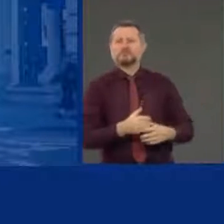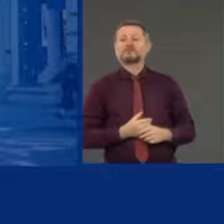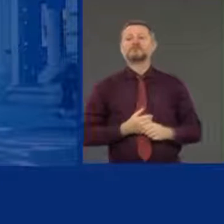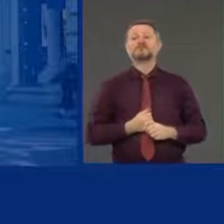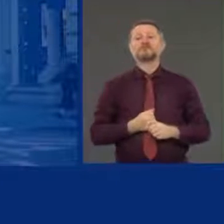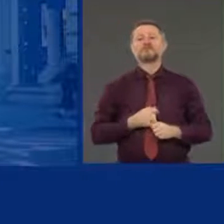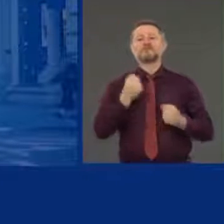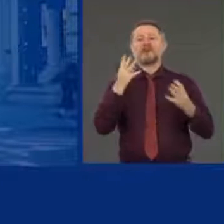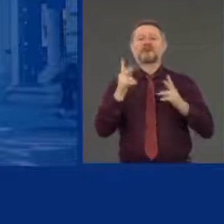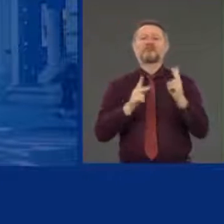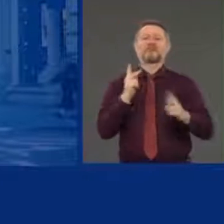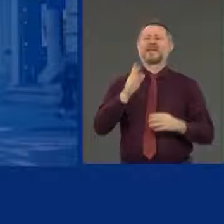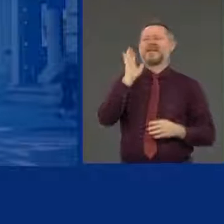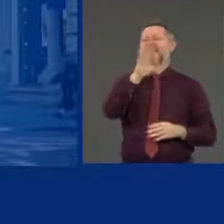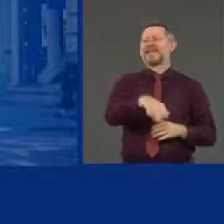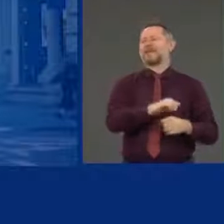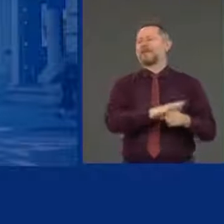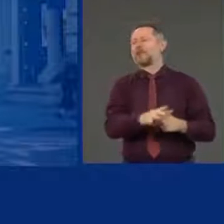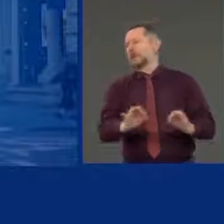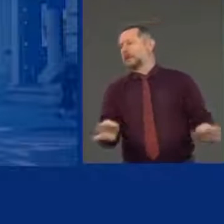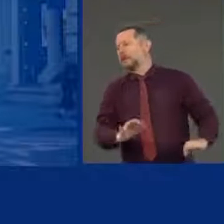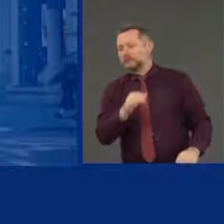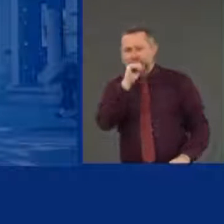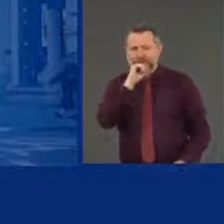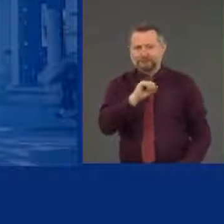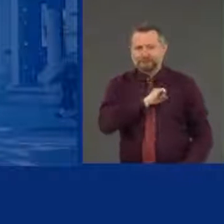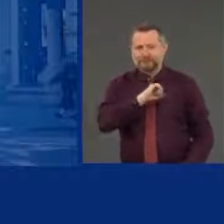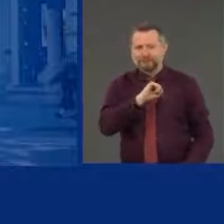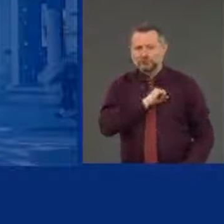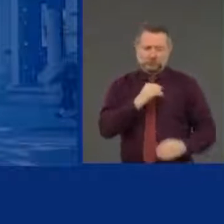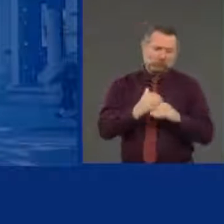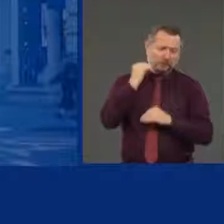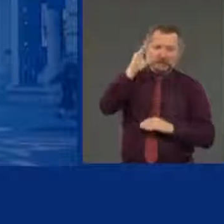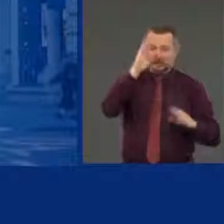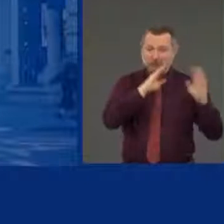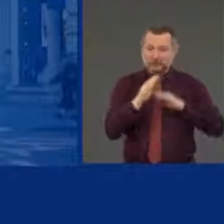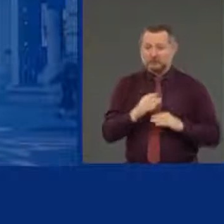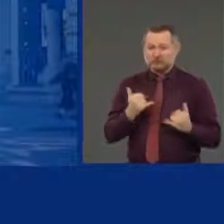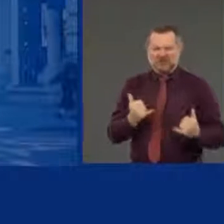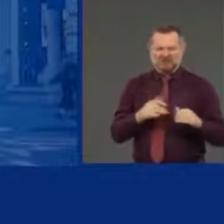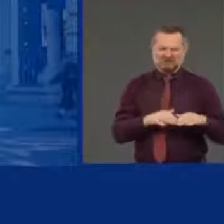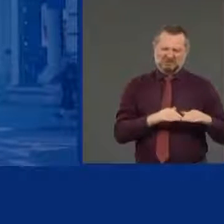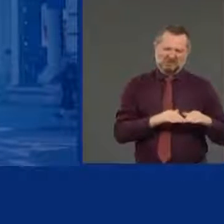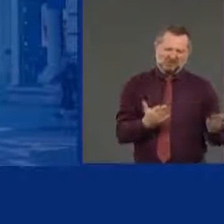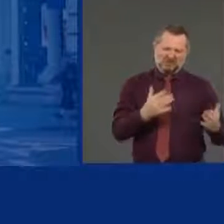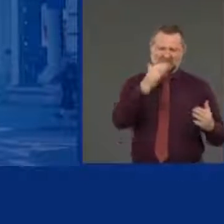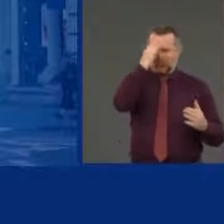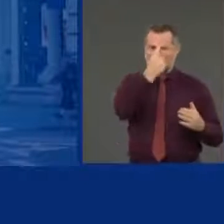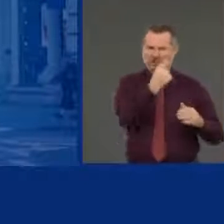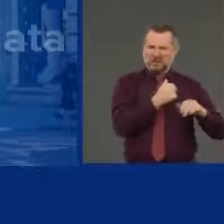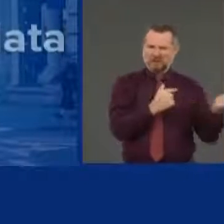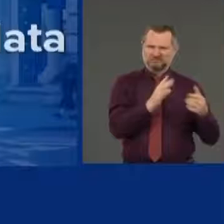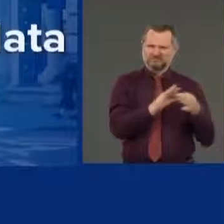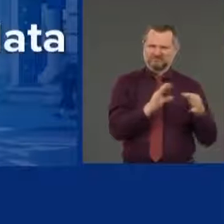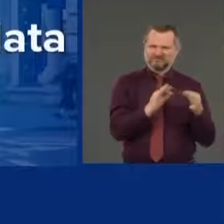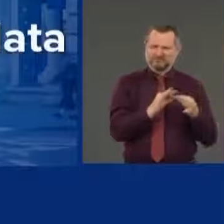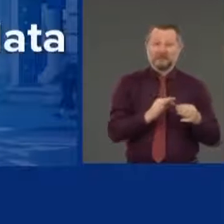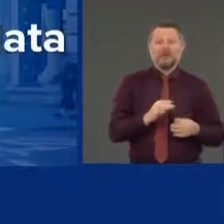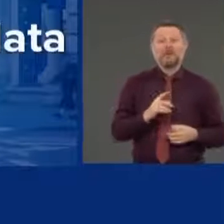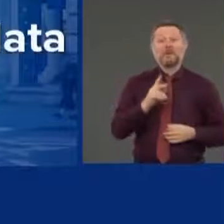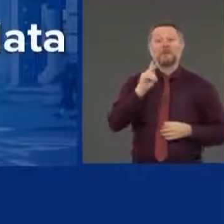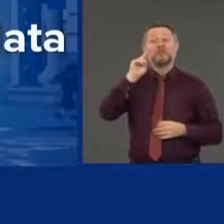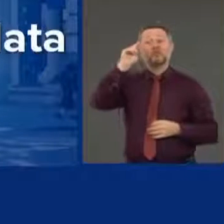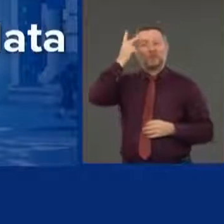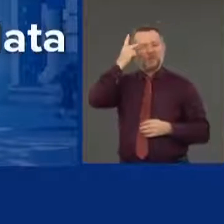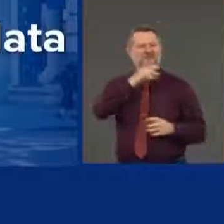was nothing to worry about. Just reopen and reopen now. That was a theory. And there were political overtones to the theory, right? And there was